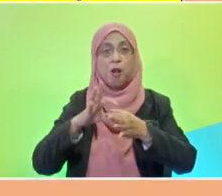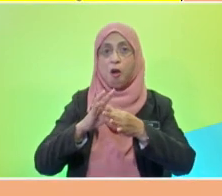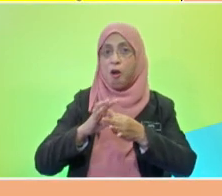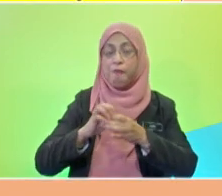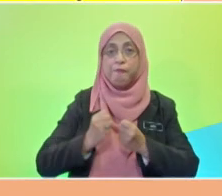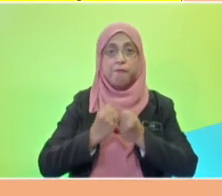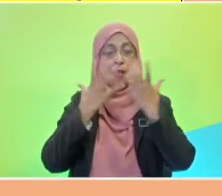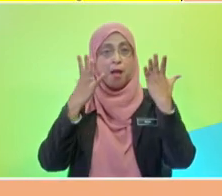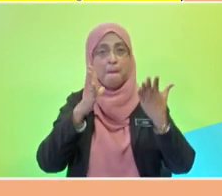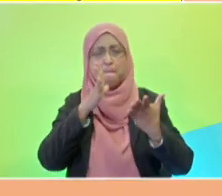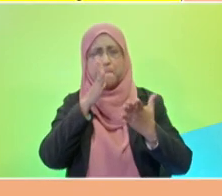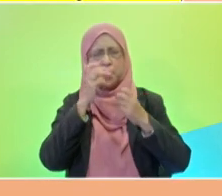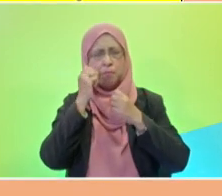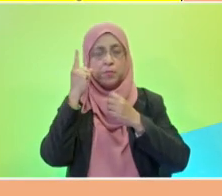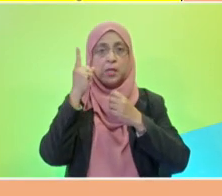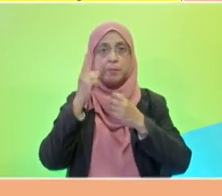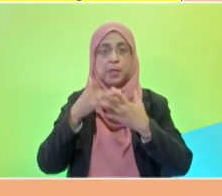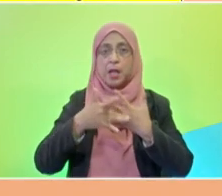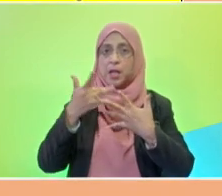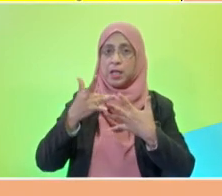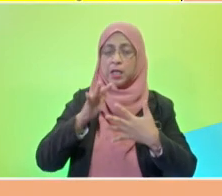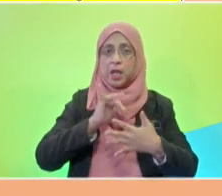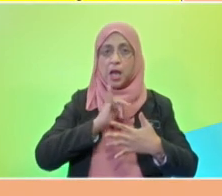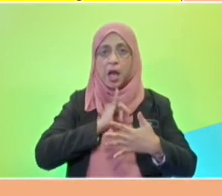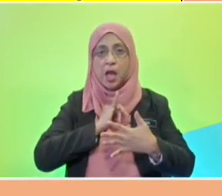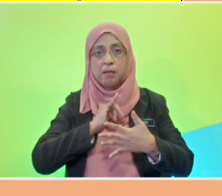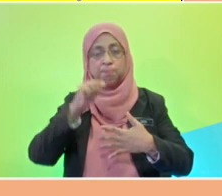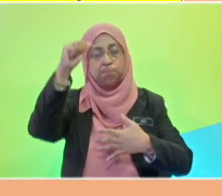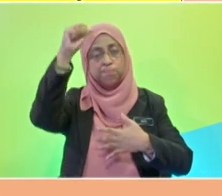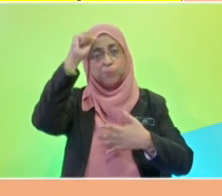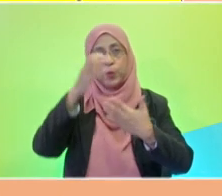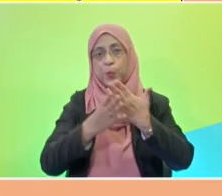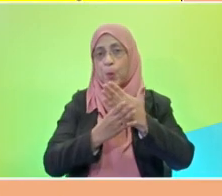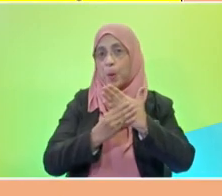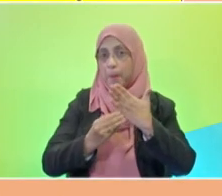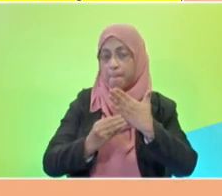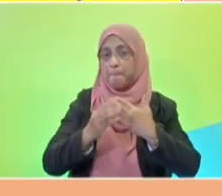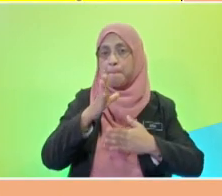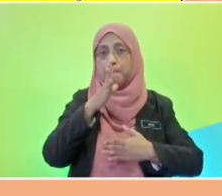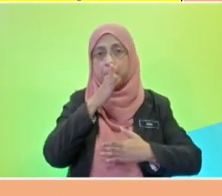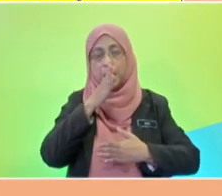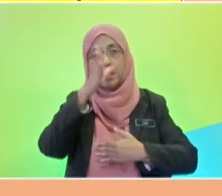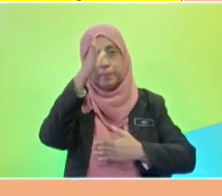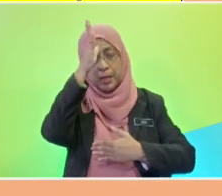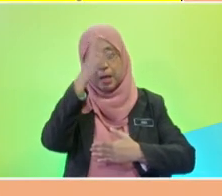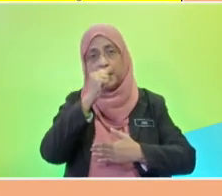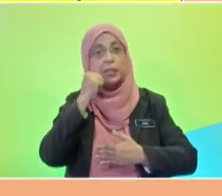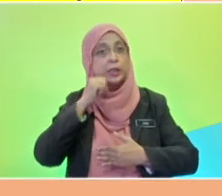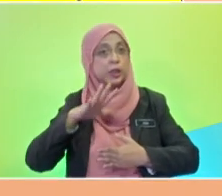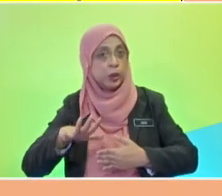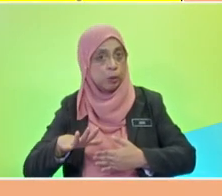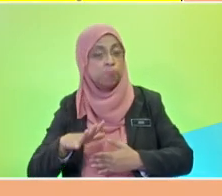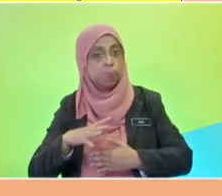Mom wakes me up early. I take an oil bath. Mom, Dad, and my sister